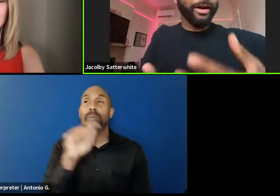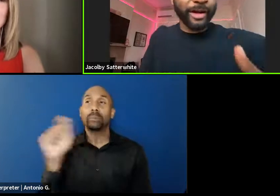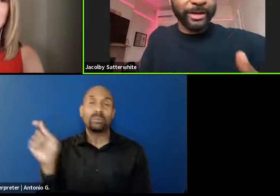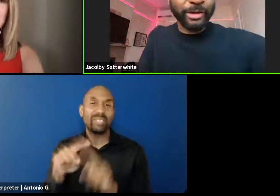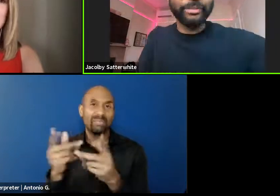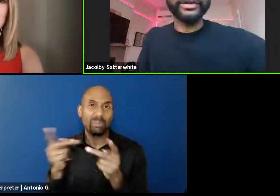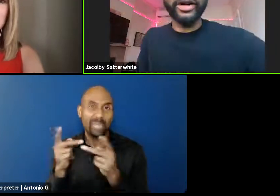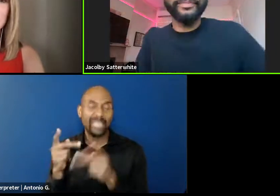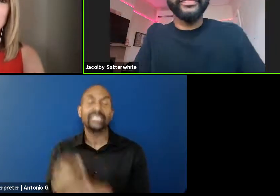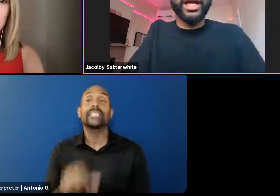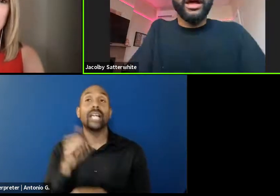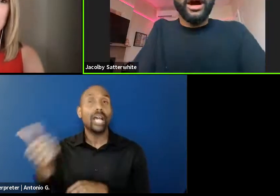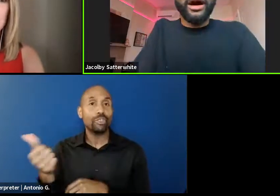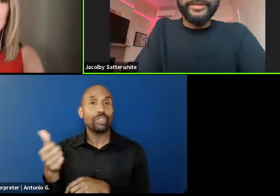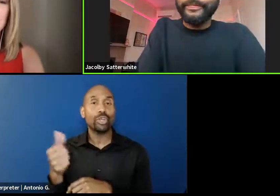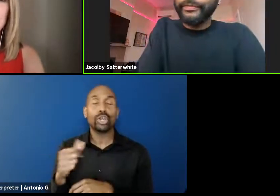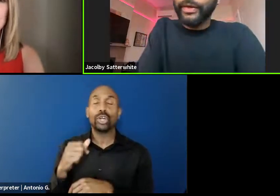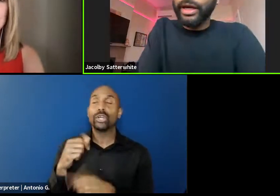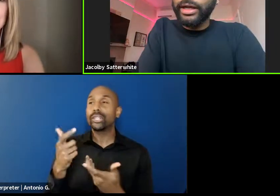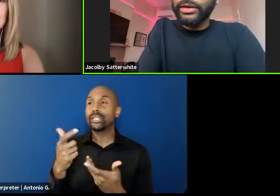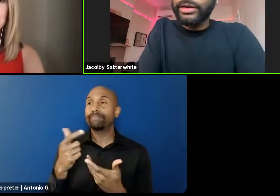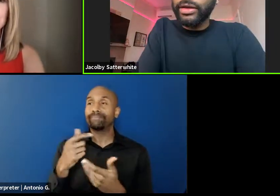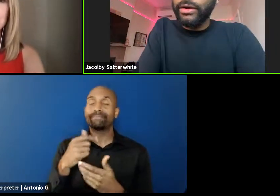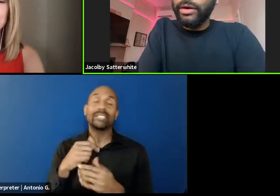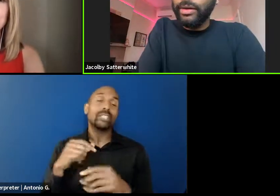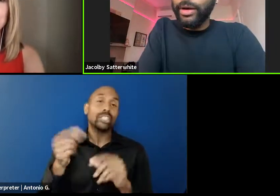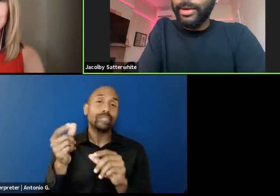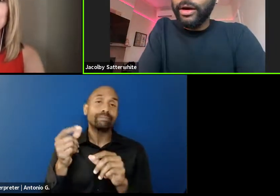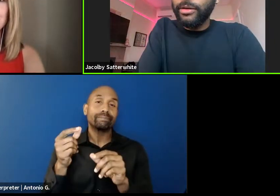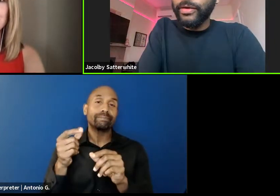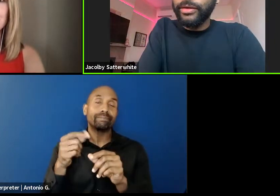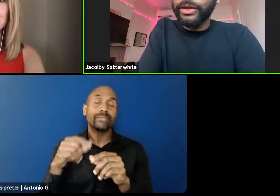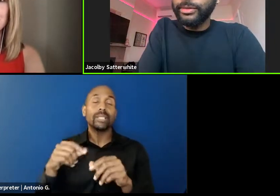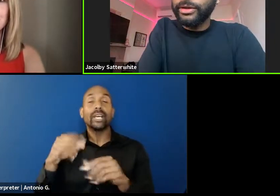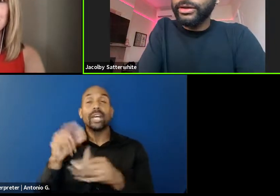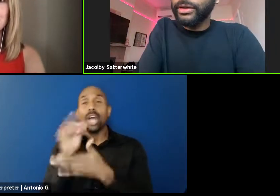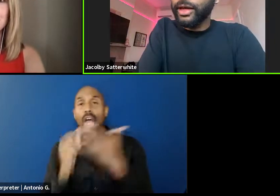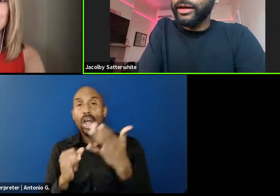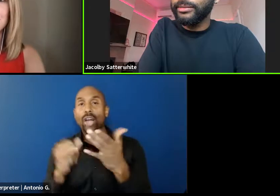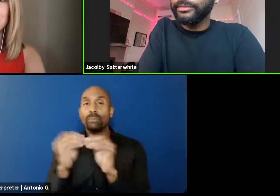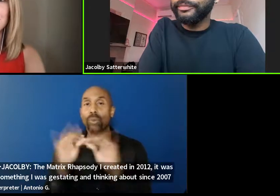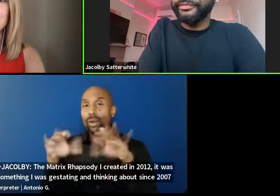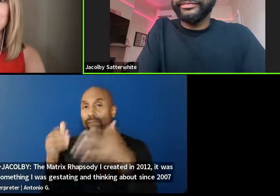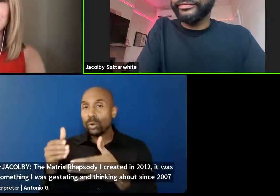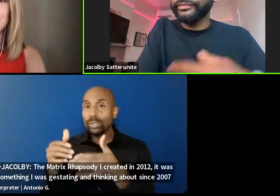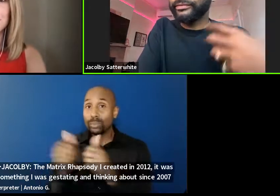genres of making art, actually, sorry. And so I went back home for Christmas